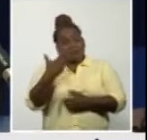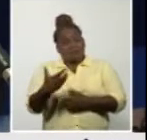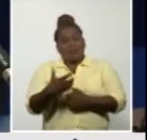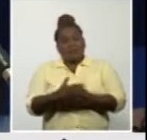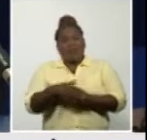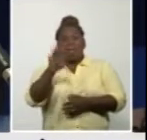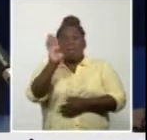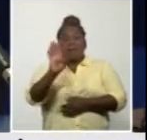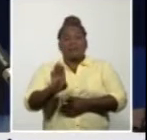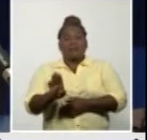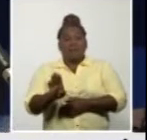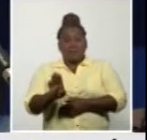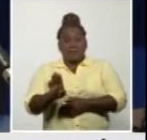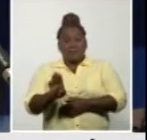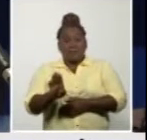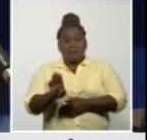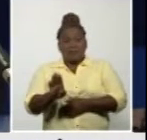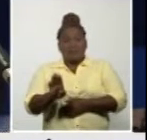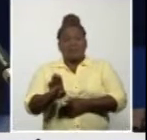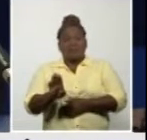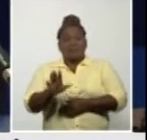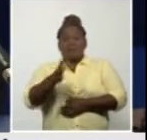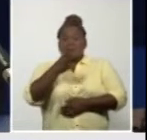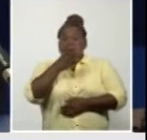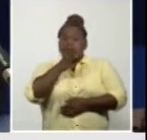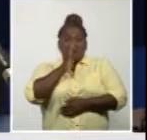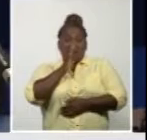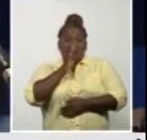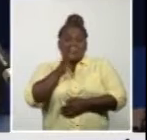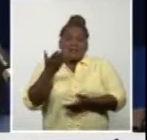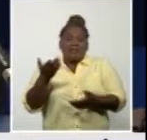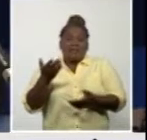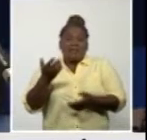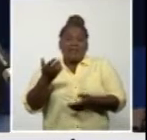the epicenter of the pandemic.